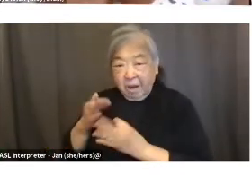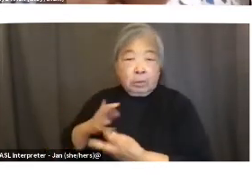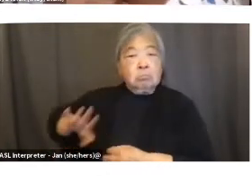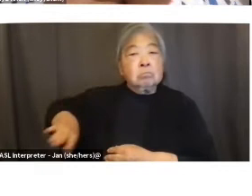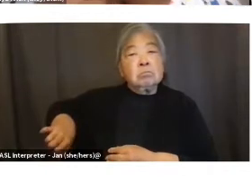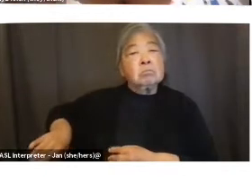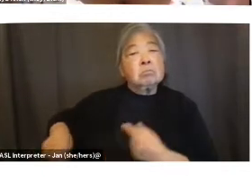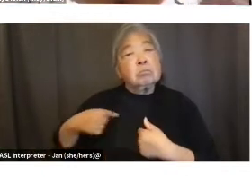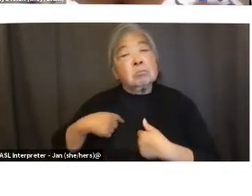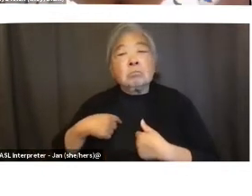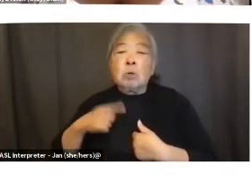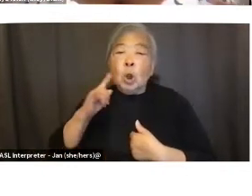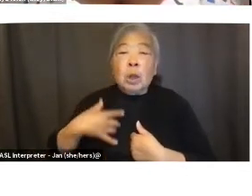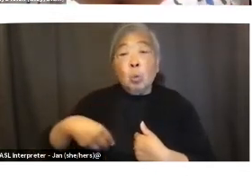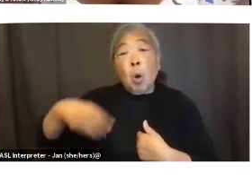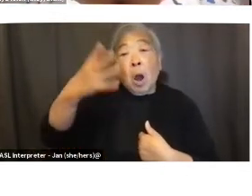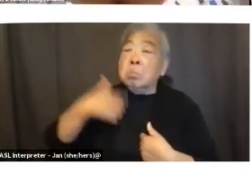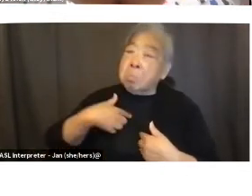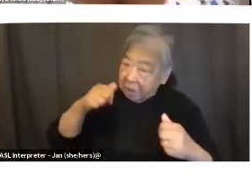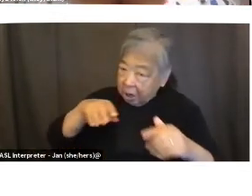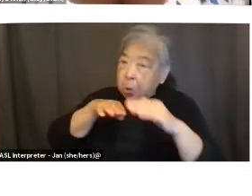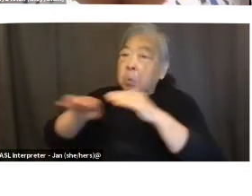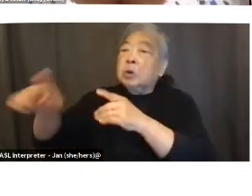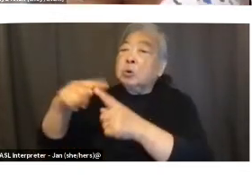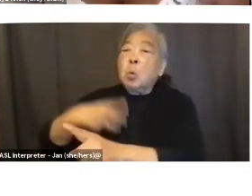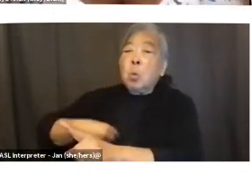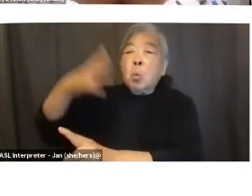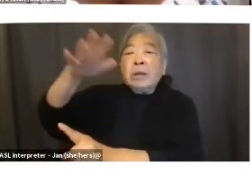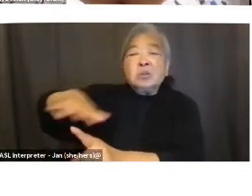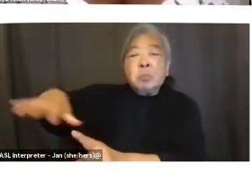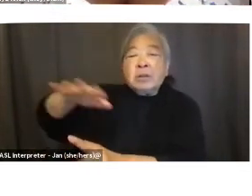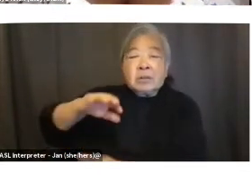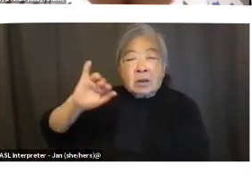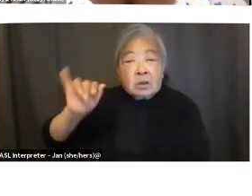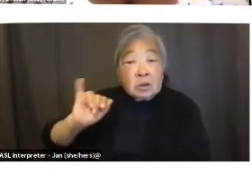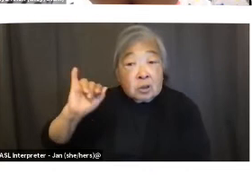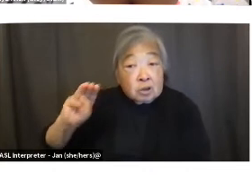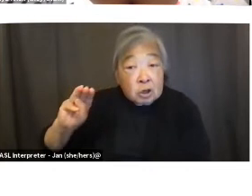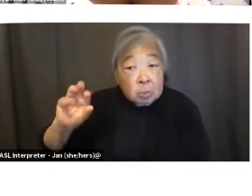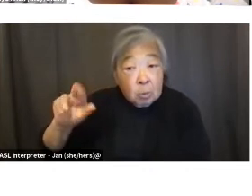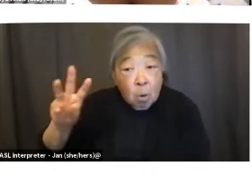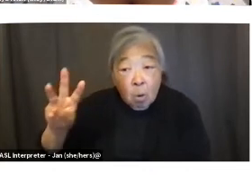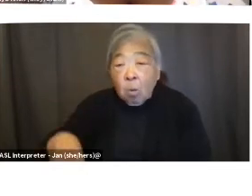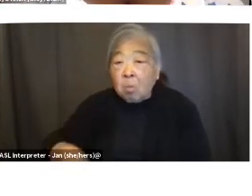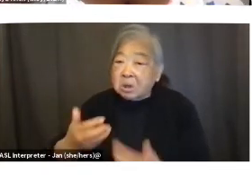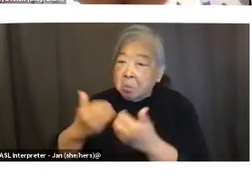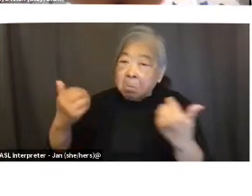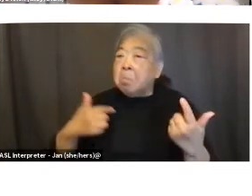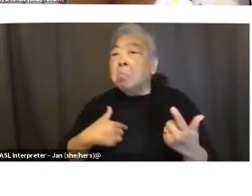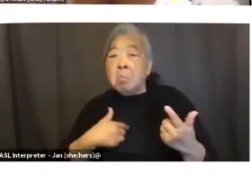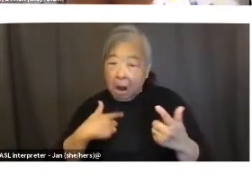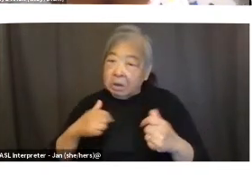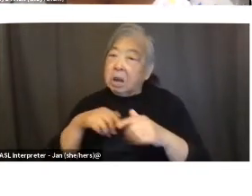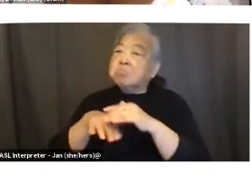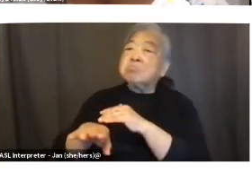enter white spaces that the majority of Black people were barred to under Jim Crow, under segregation. And also there's a reason